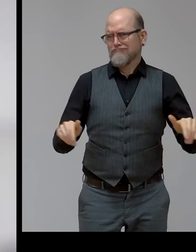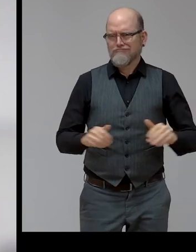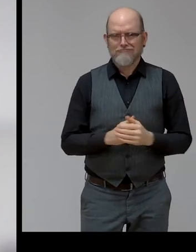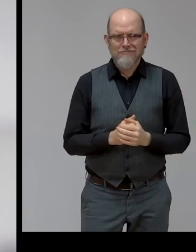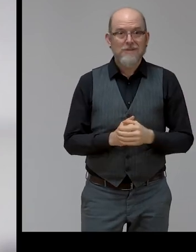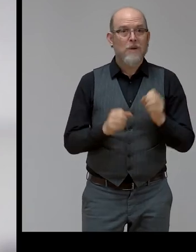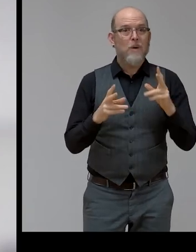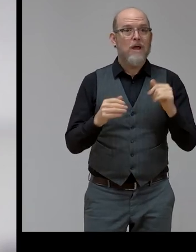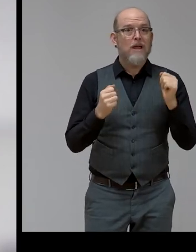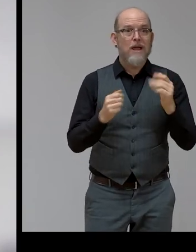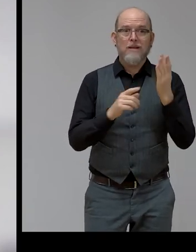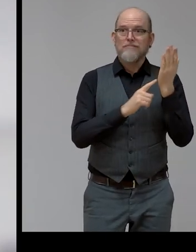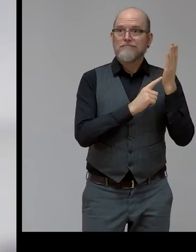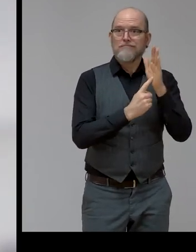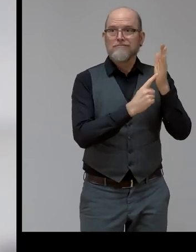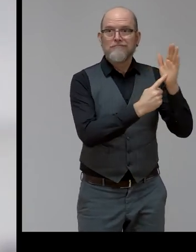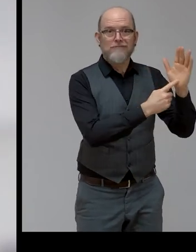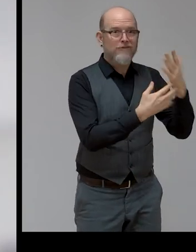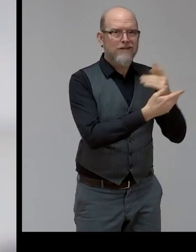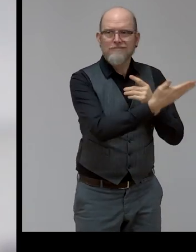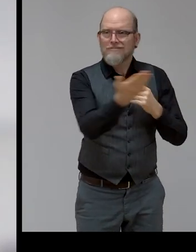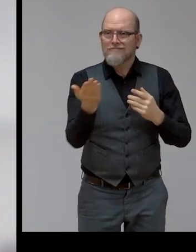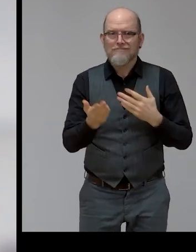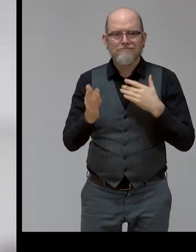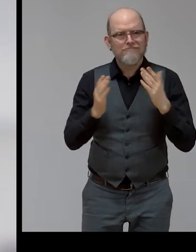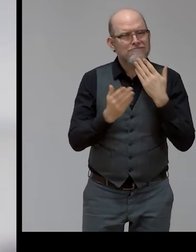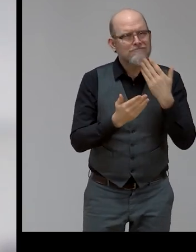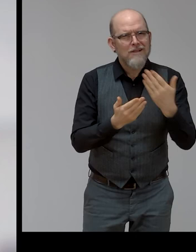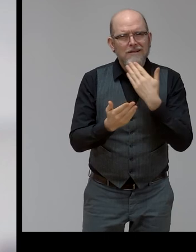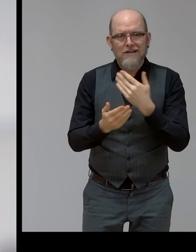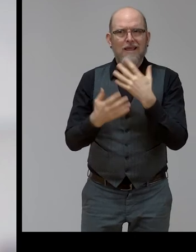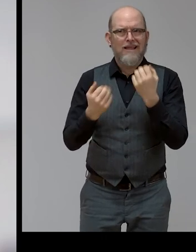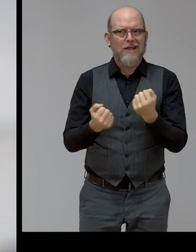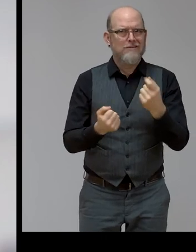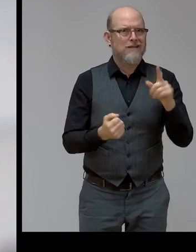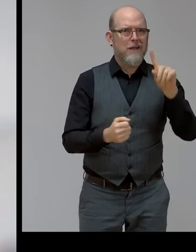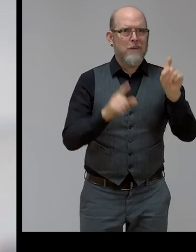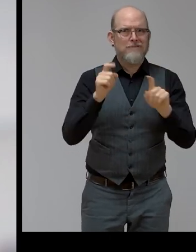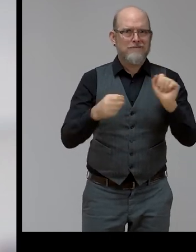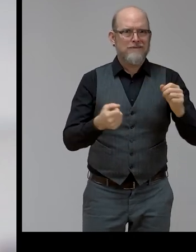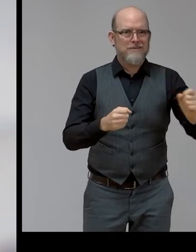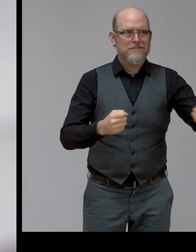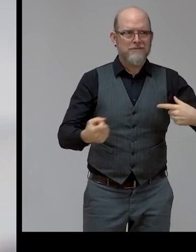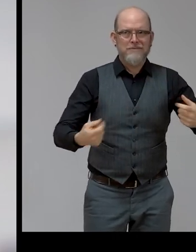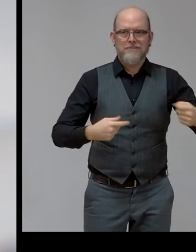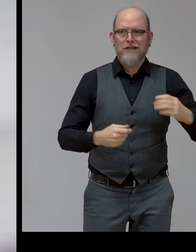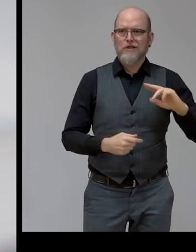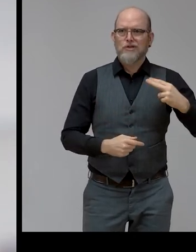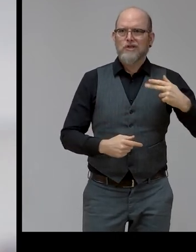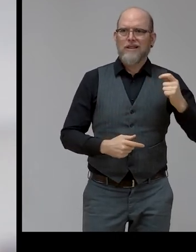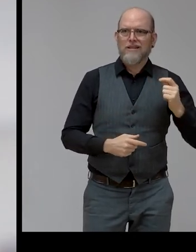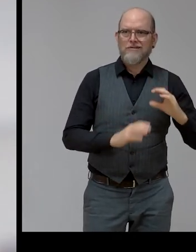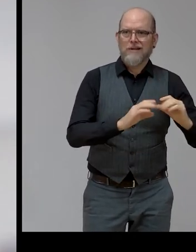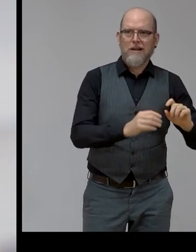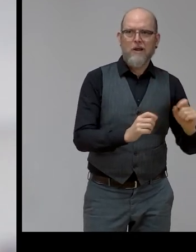I know that there have been a few questions written in the chat behind the scenes. So I think